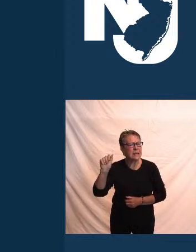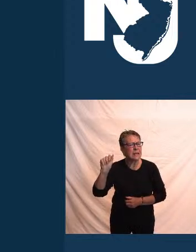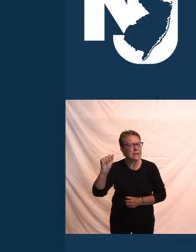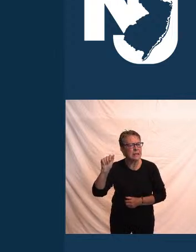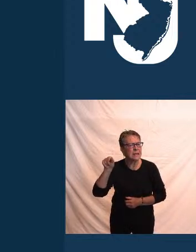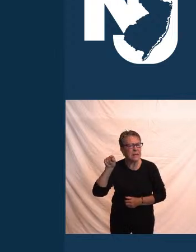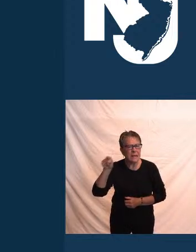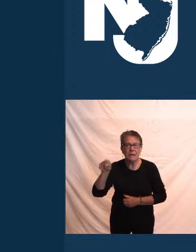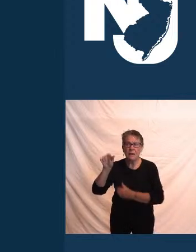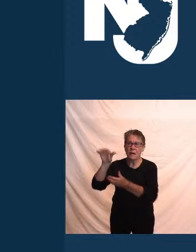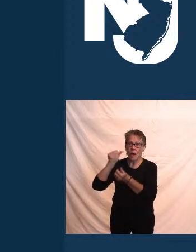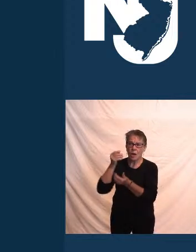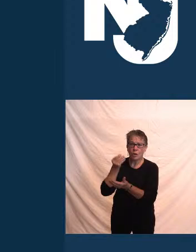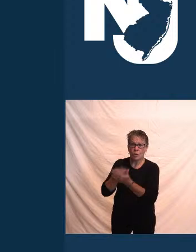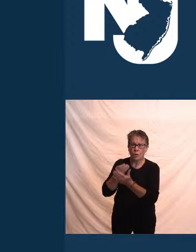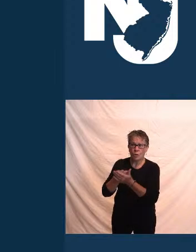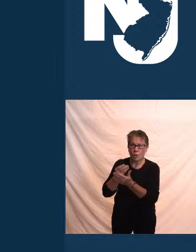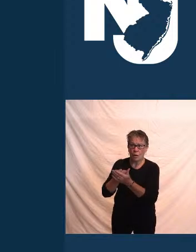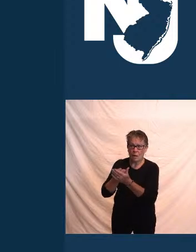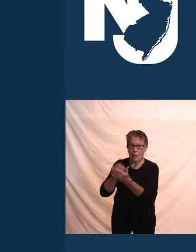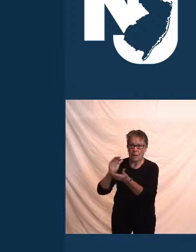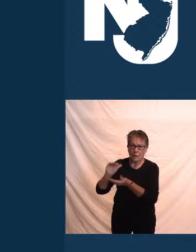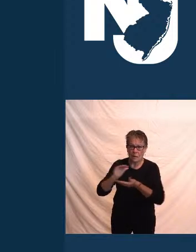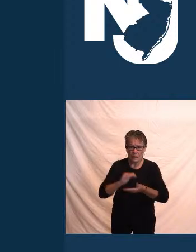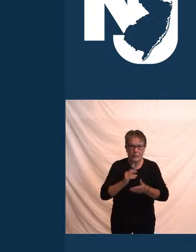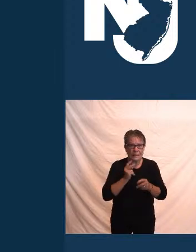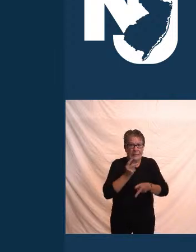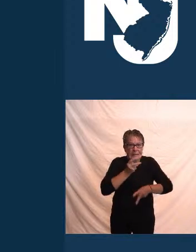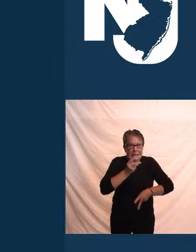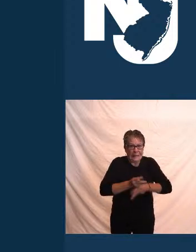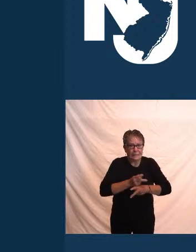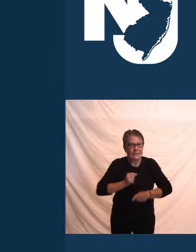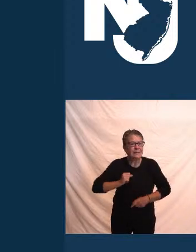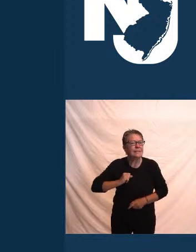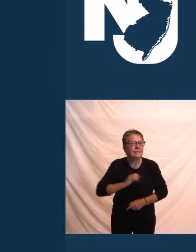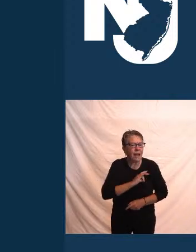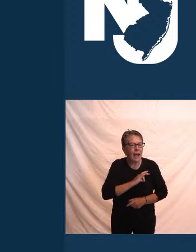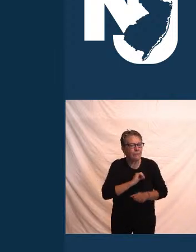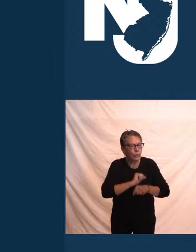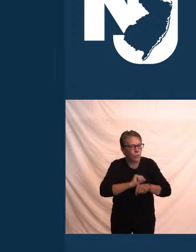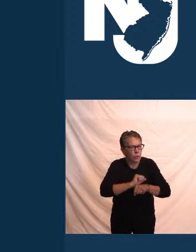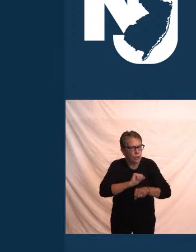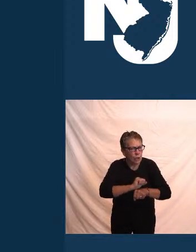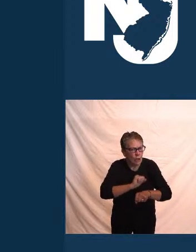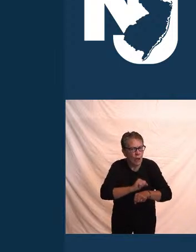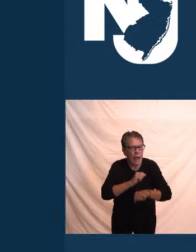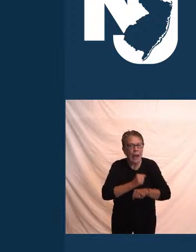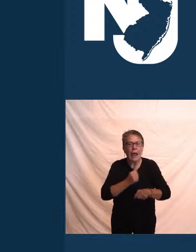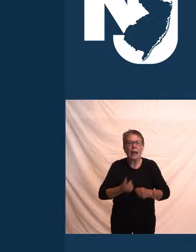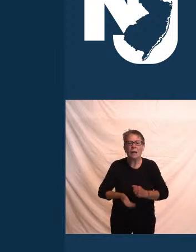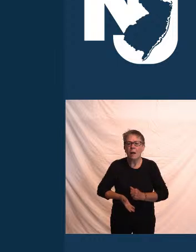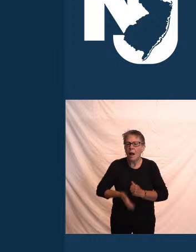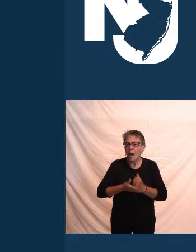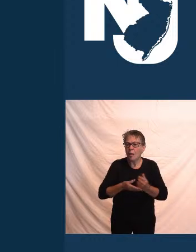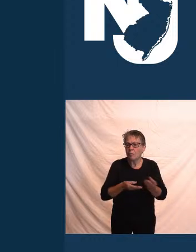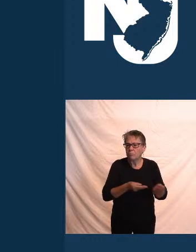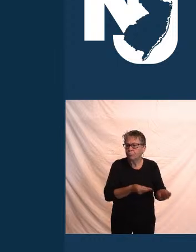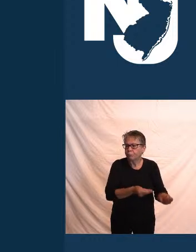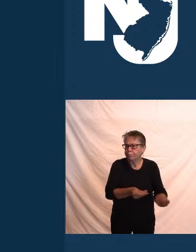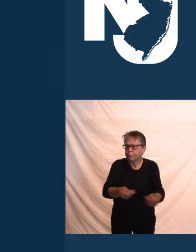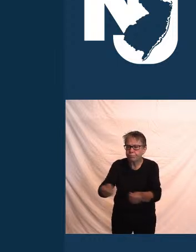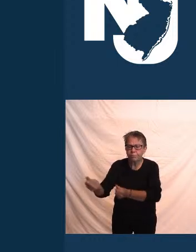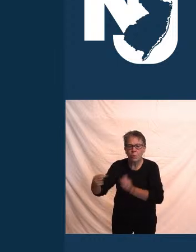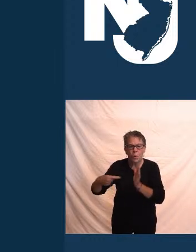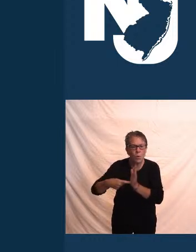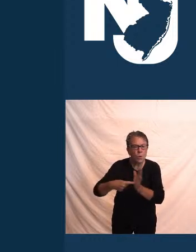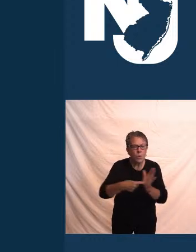allowed him to not only keep his dedicated staff, but also cover expenses. I had the opportunity to chat